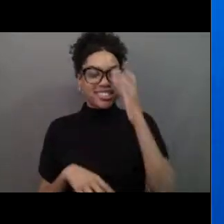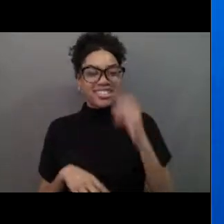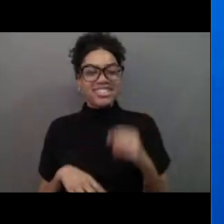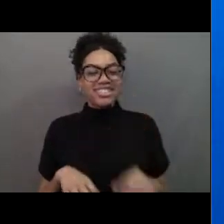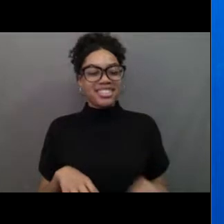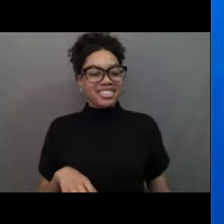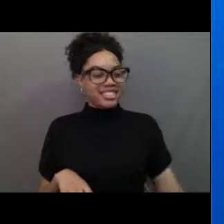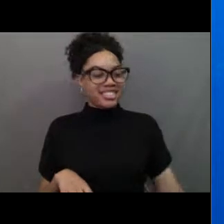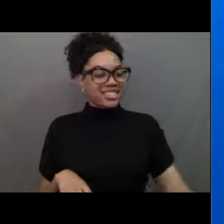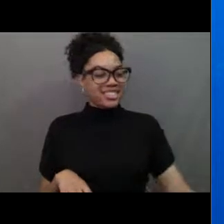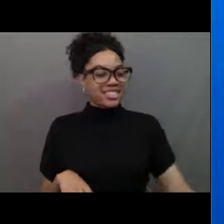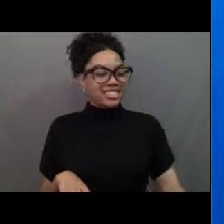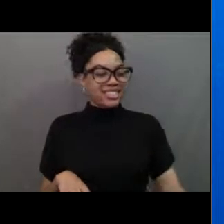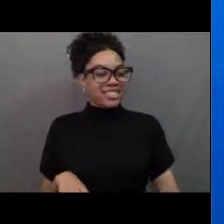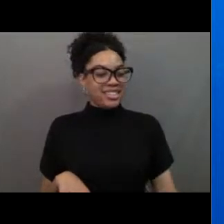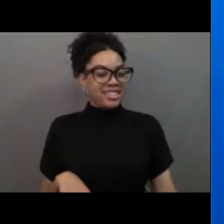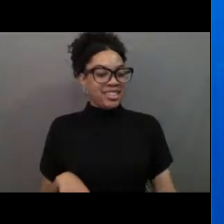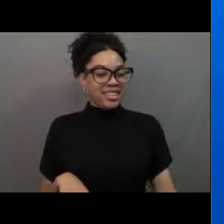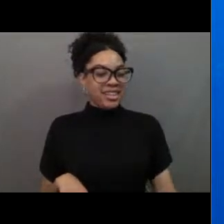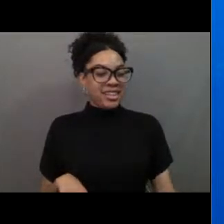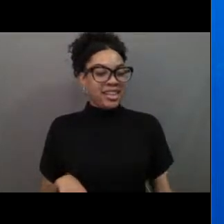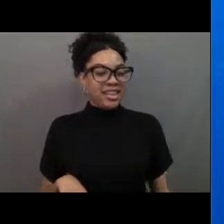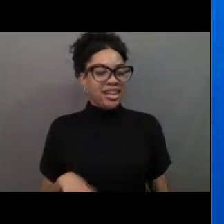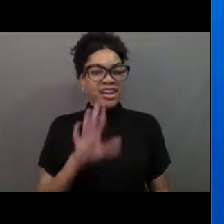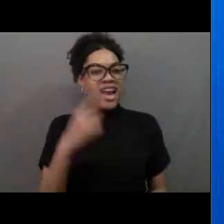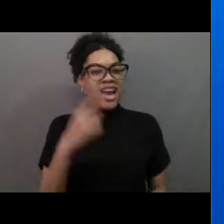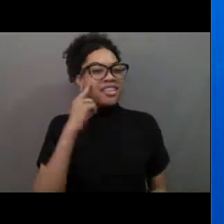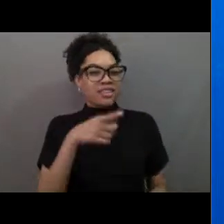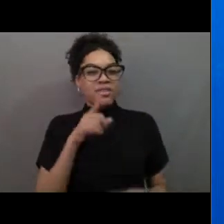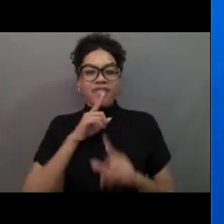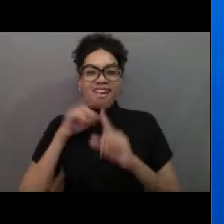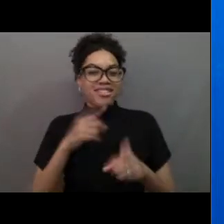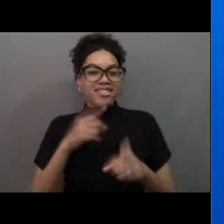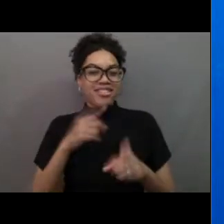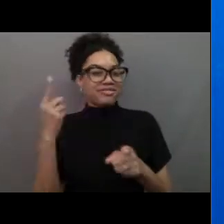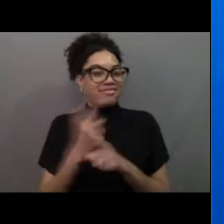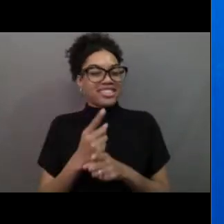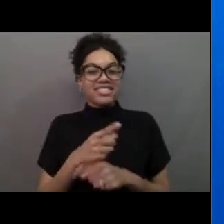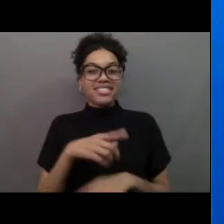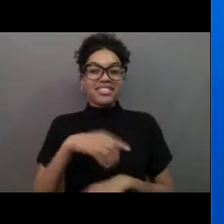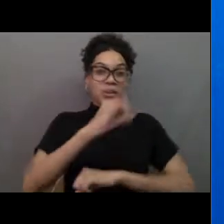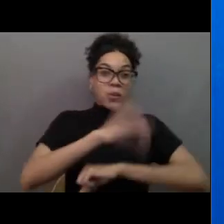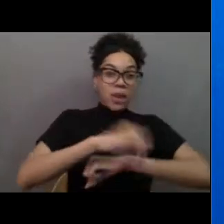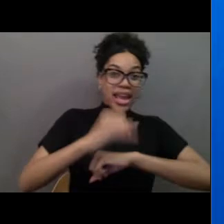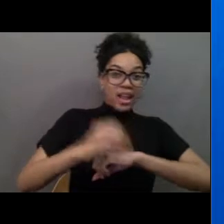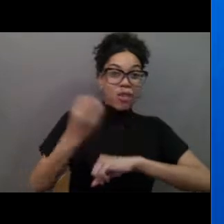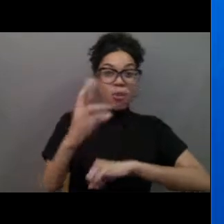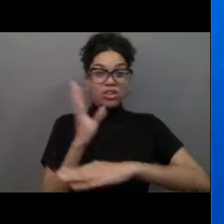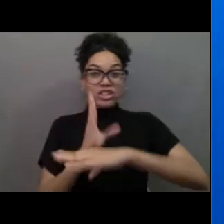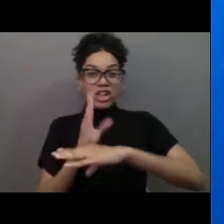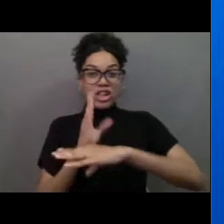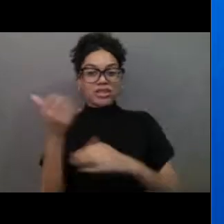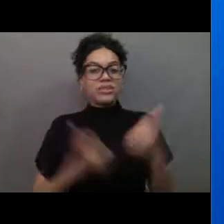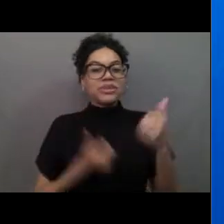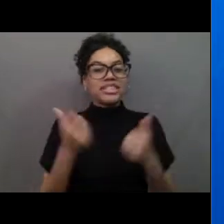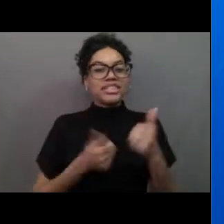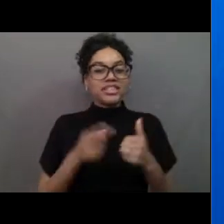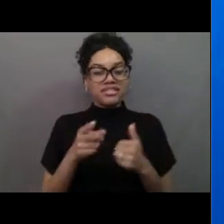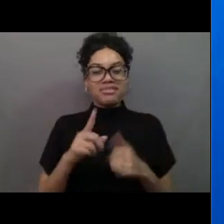Kelly that I thought you all were going to knock this out of the park and know exactly, and it's true. Laura,